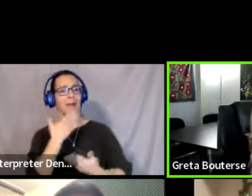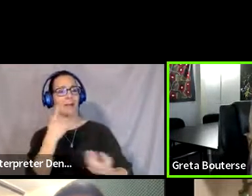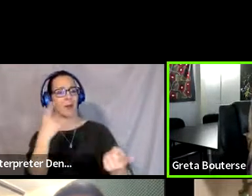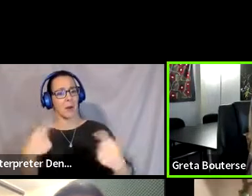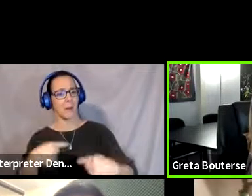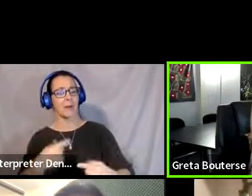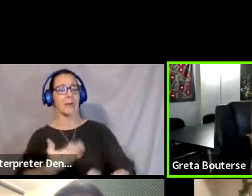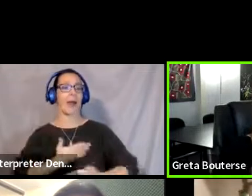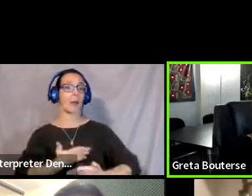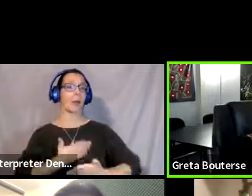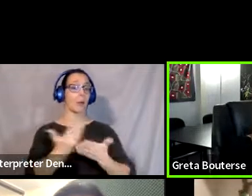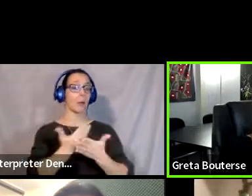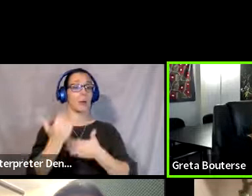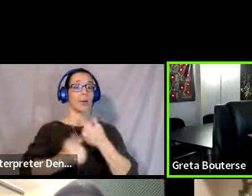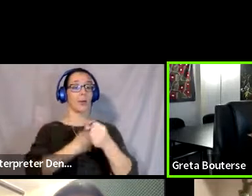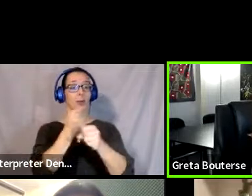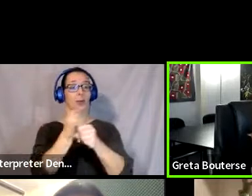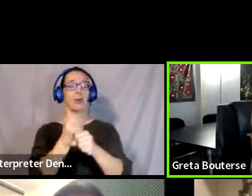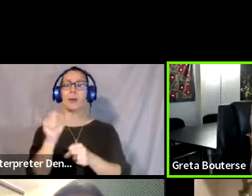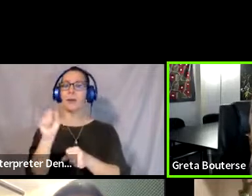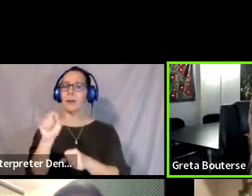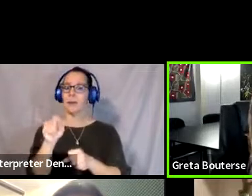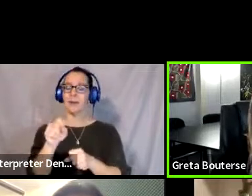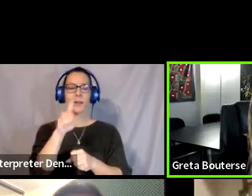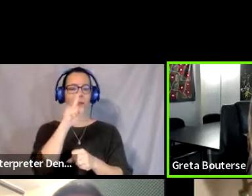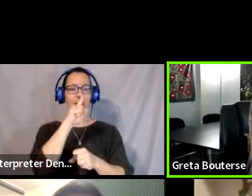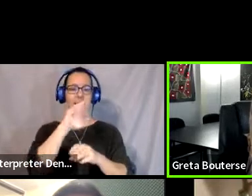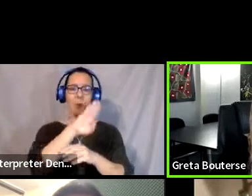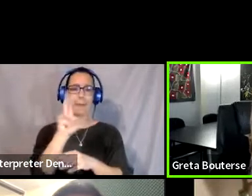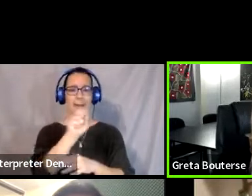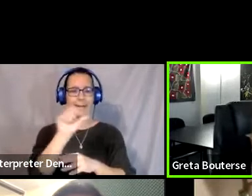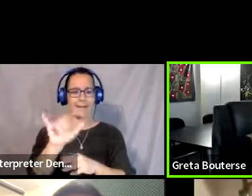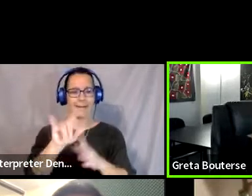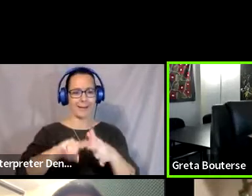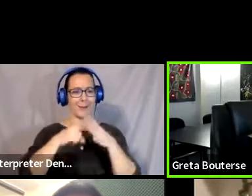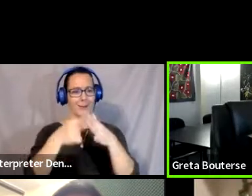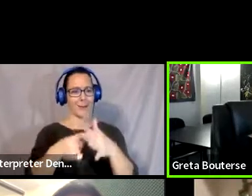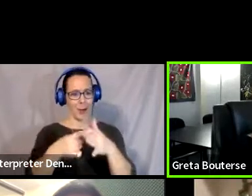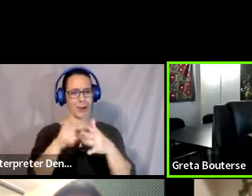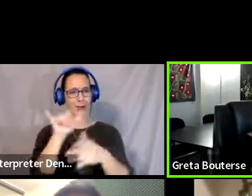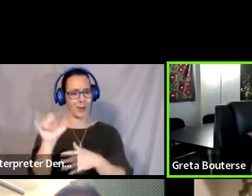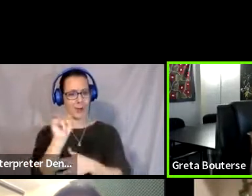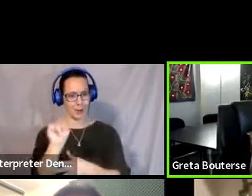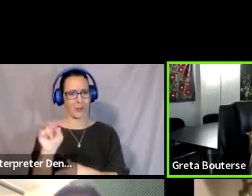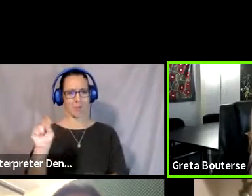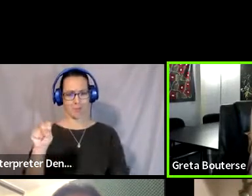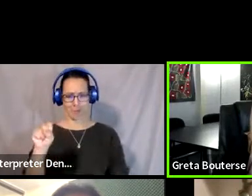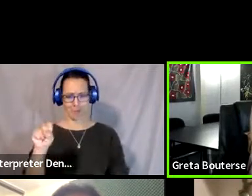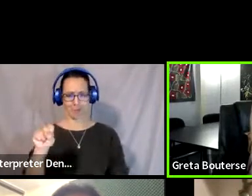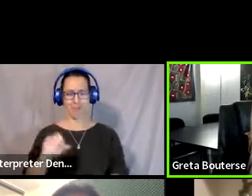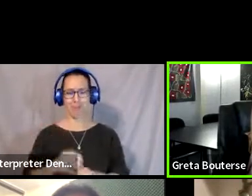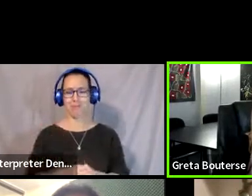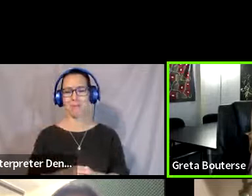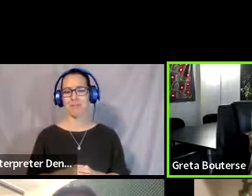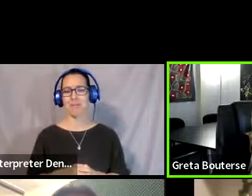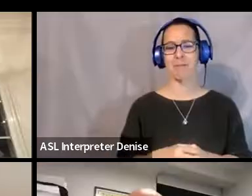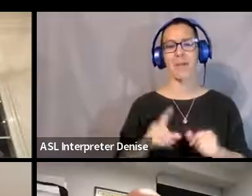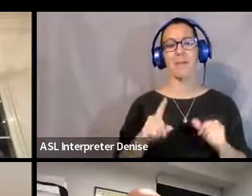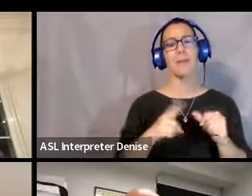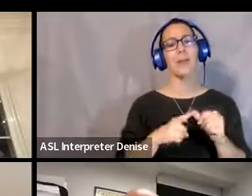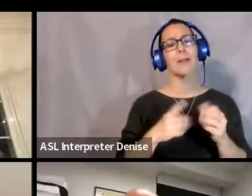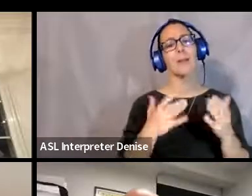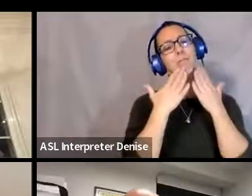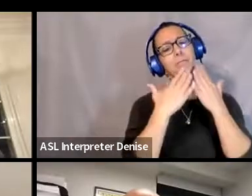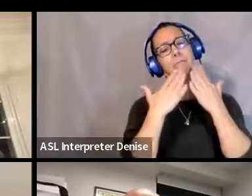Year. Yes, we have had a very busy start to January. I first want to thank you all